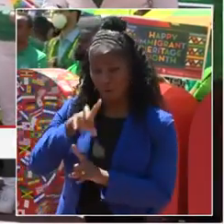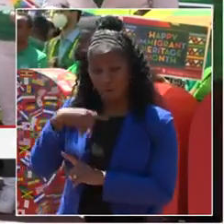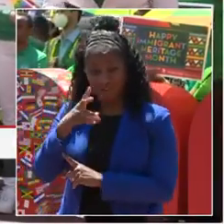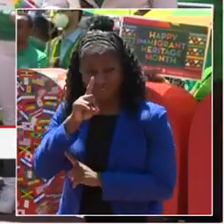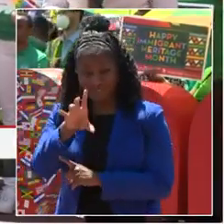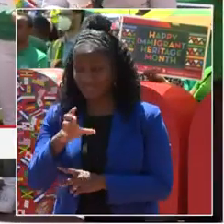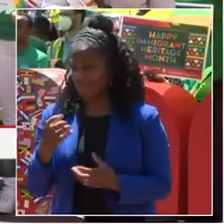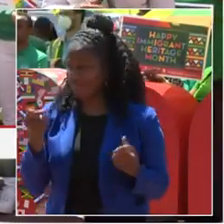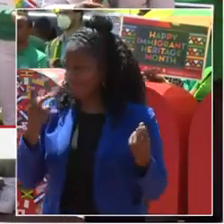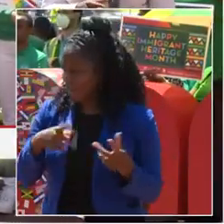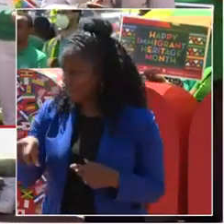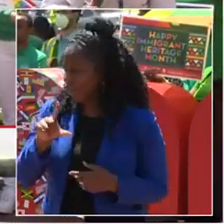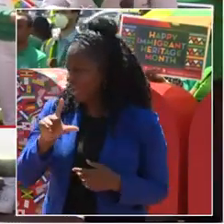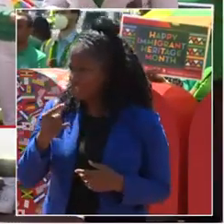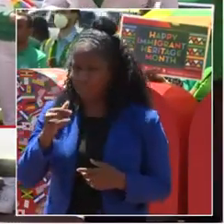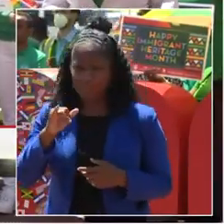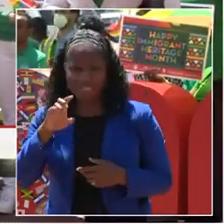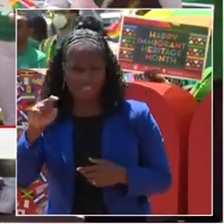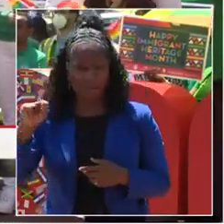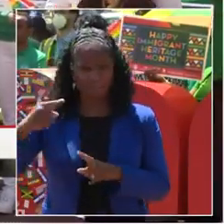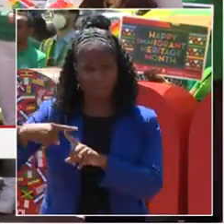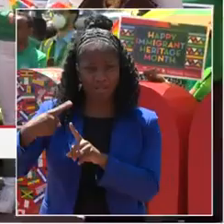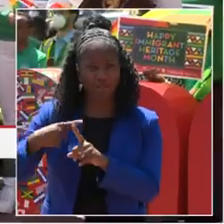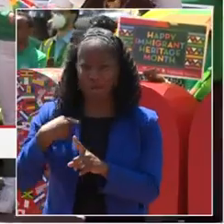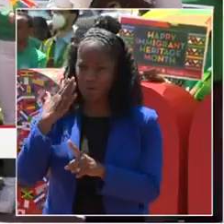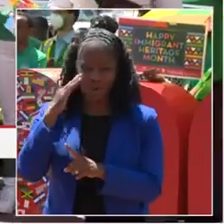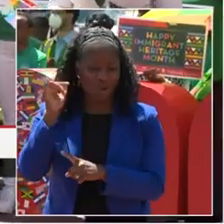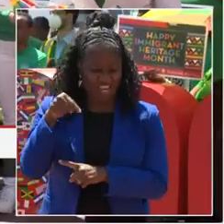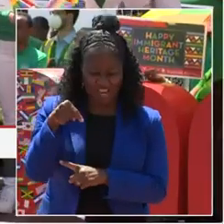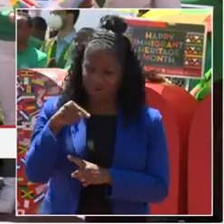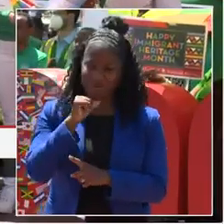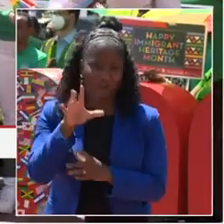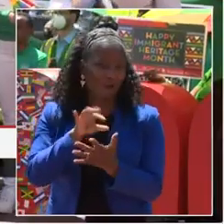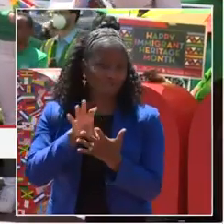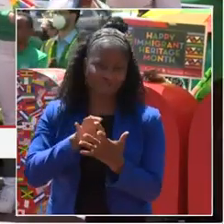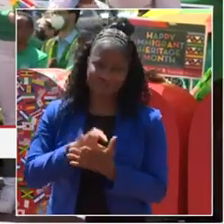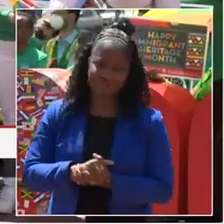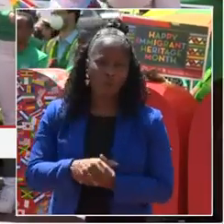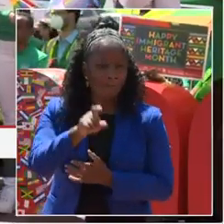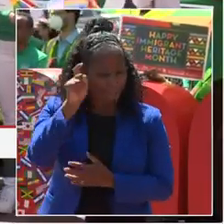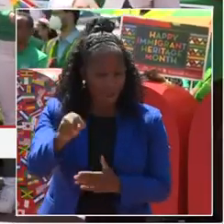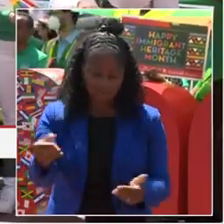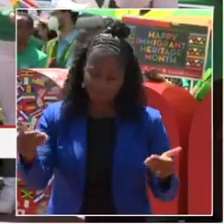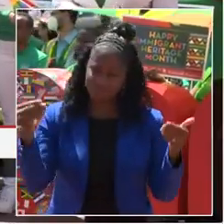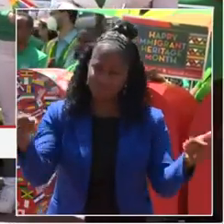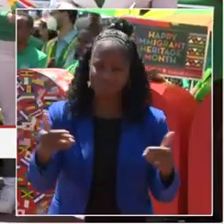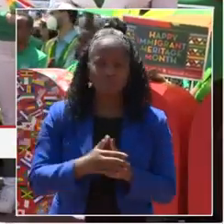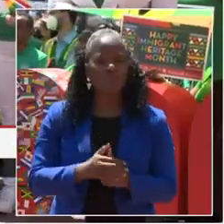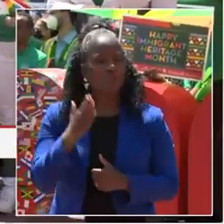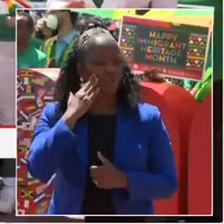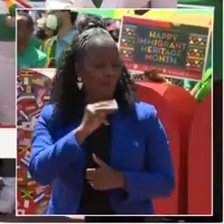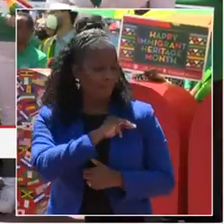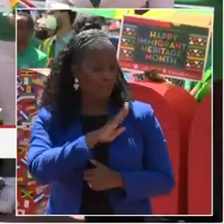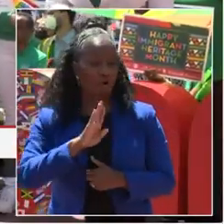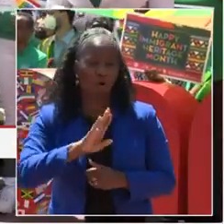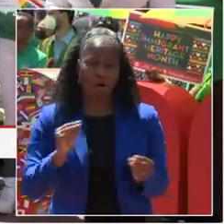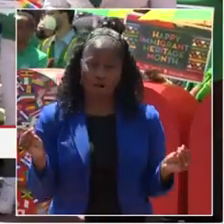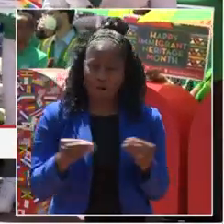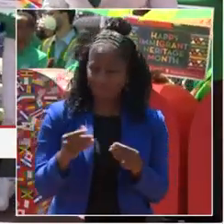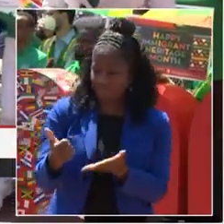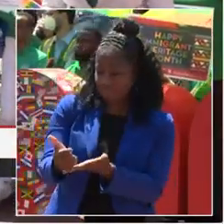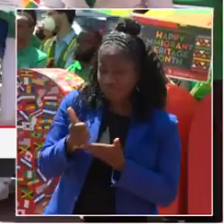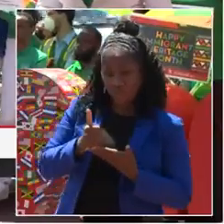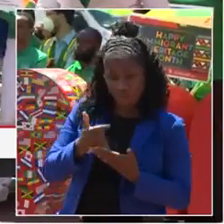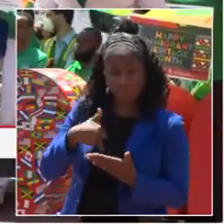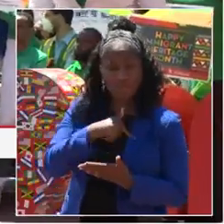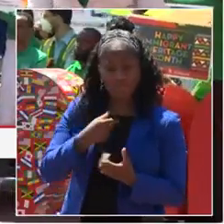LGBTQ plus capital of the world, we knew that wasn't an option. And so we are so thrilled that the mayor and her agencies offered support for us this year, and